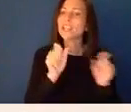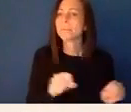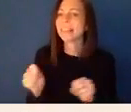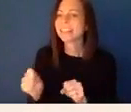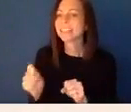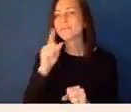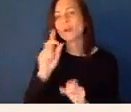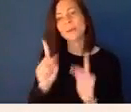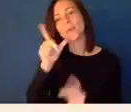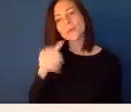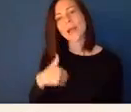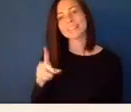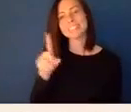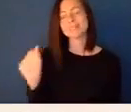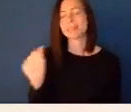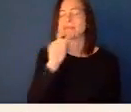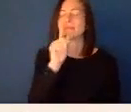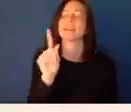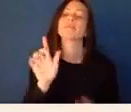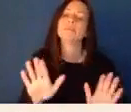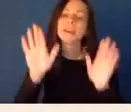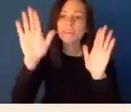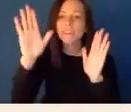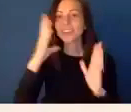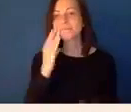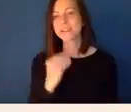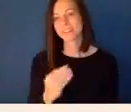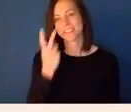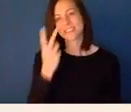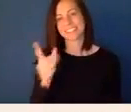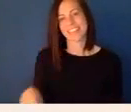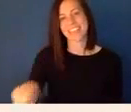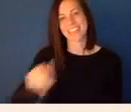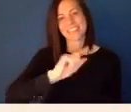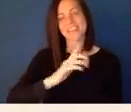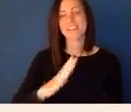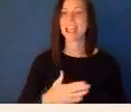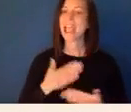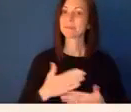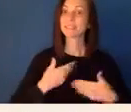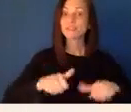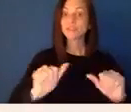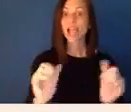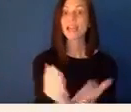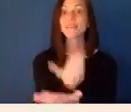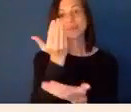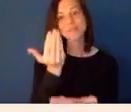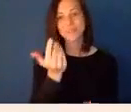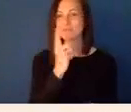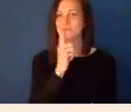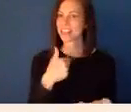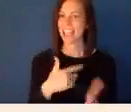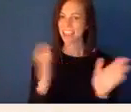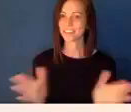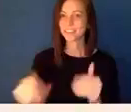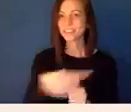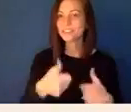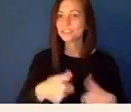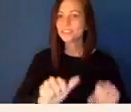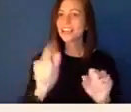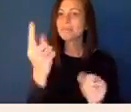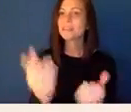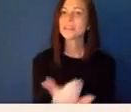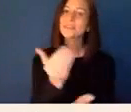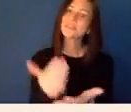was such a great experience to be able to see everybody's happiness, just being able to try something new. So I encourage you to try something new, step out of